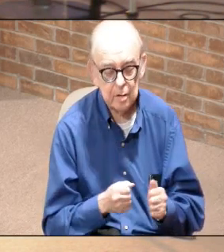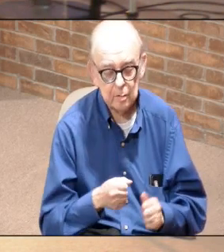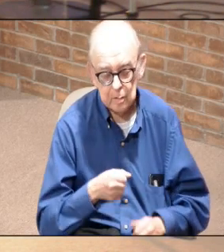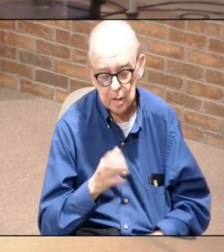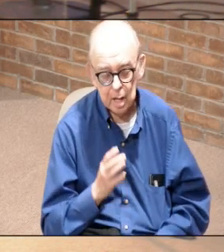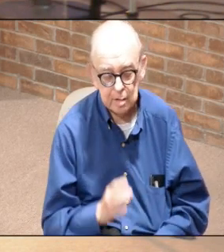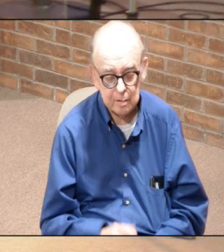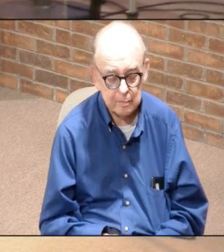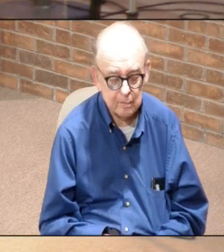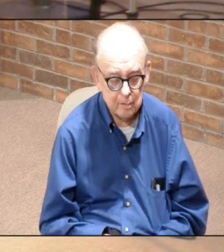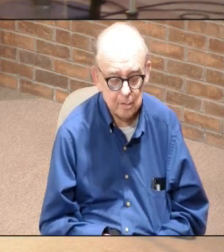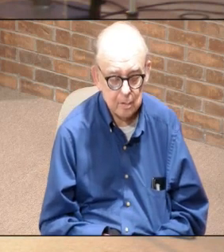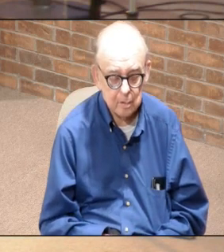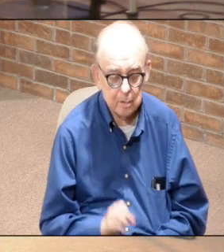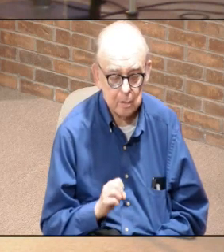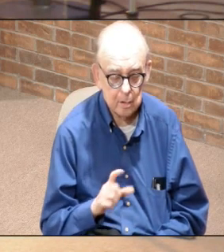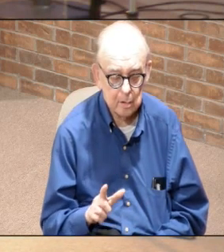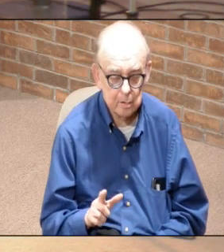Well,